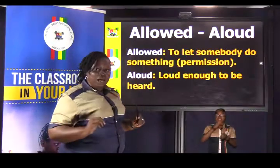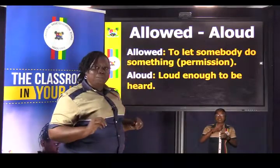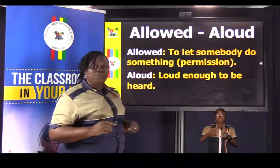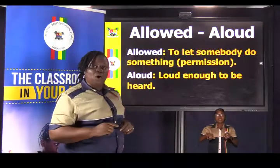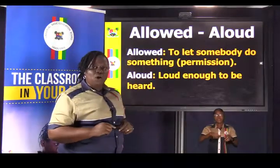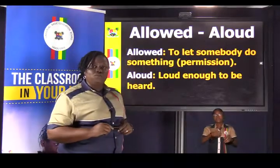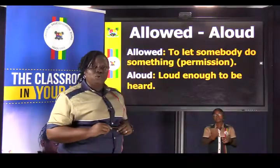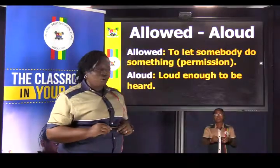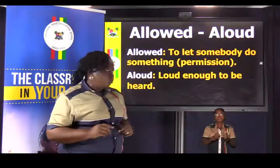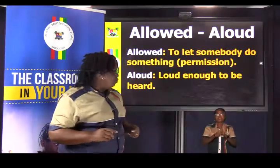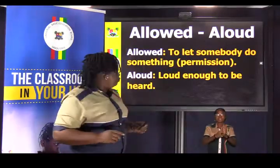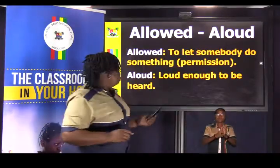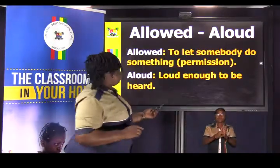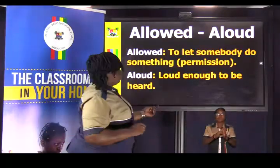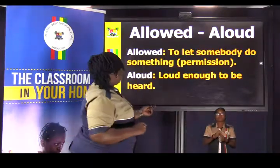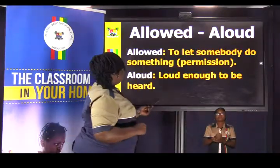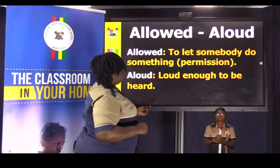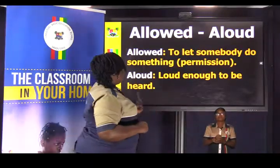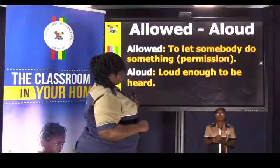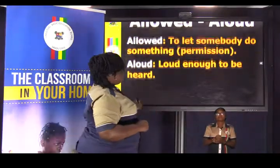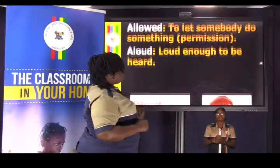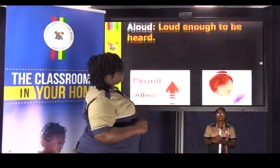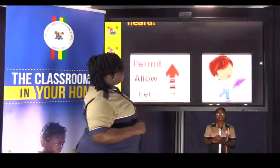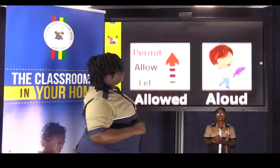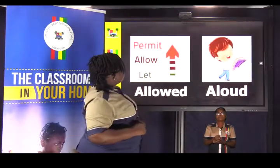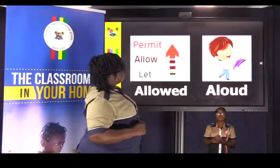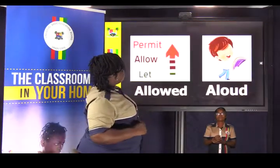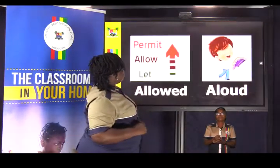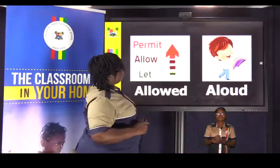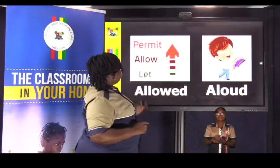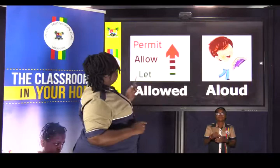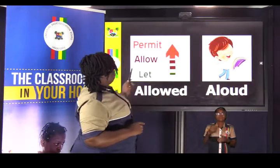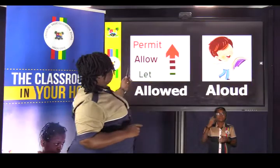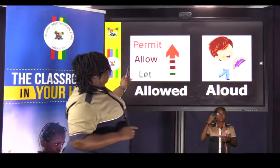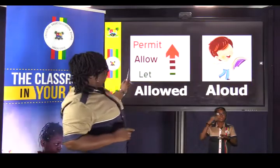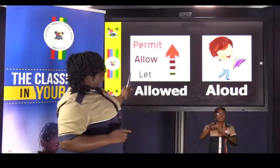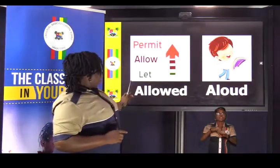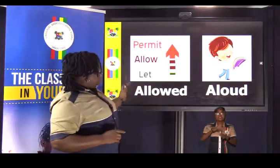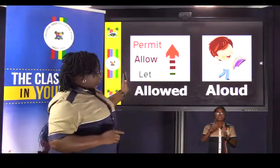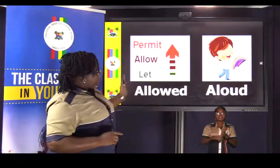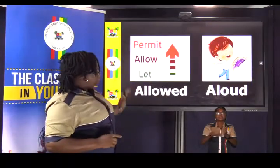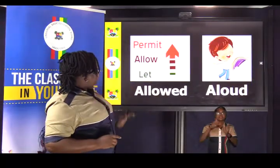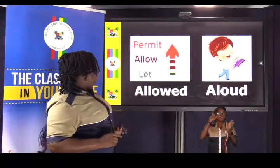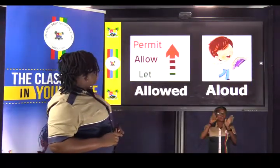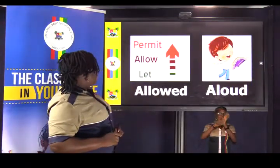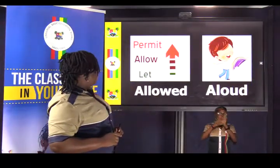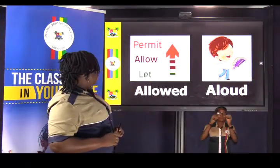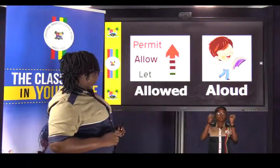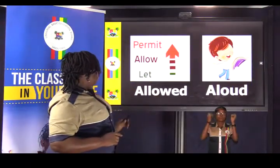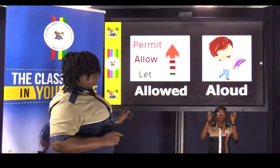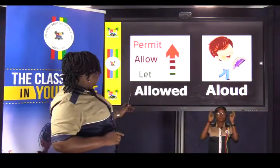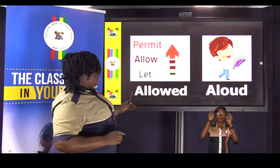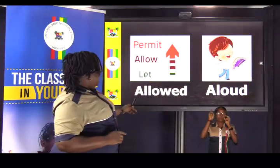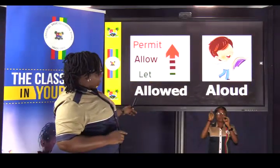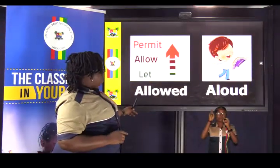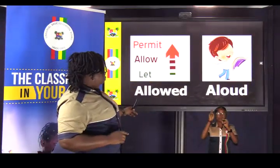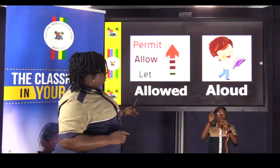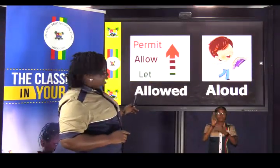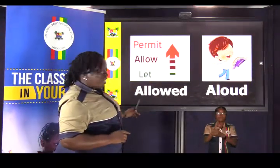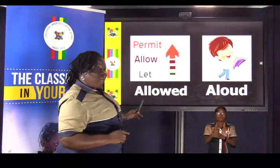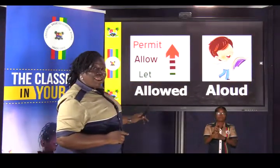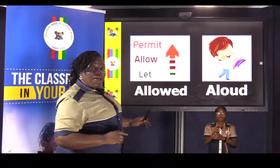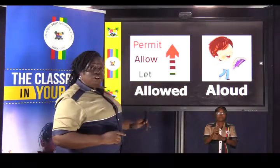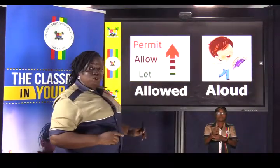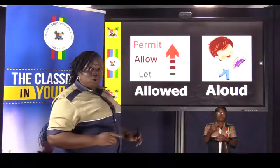another example of homophones. Let's move on. Now look at this picture.